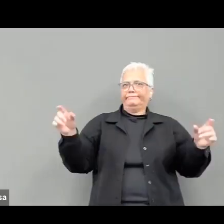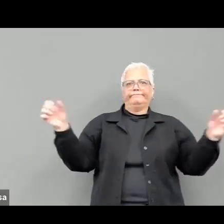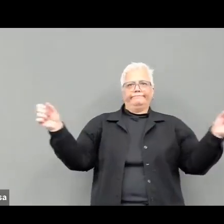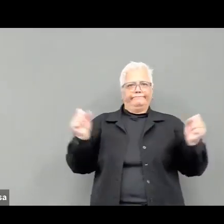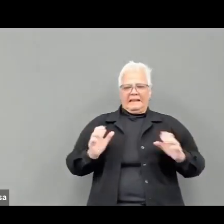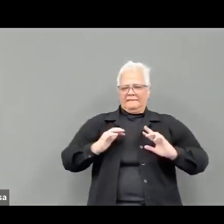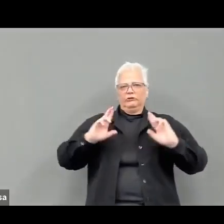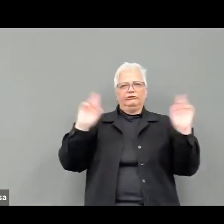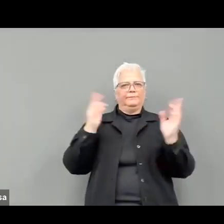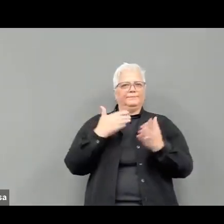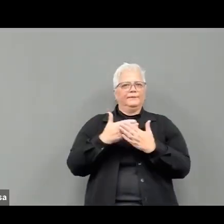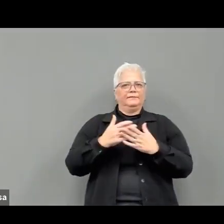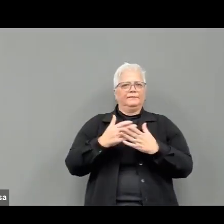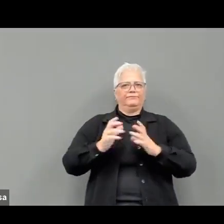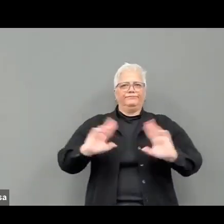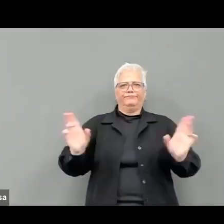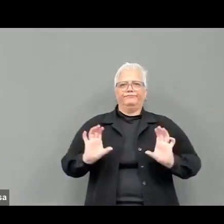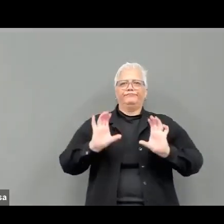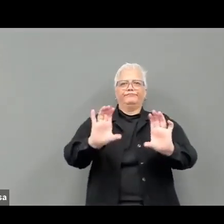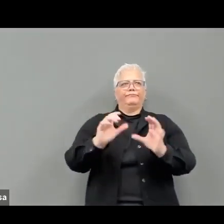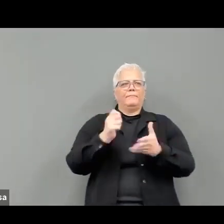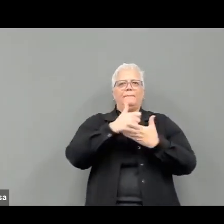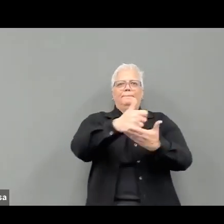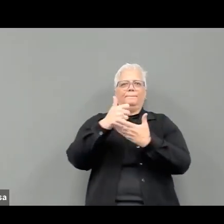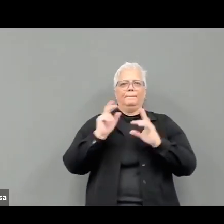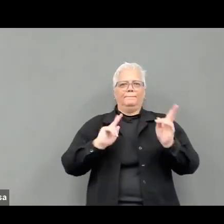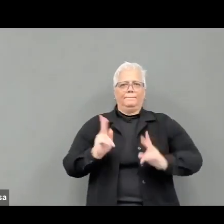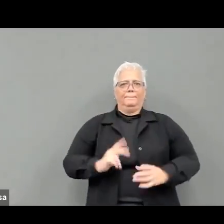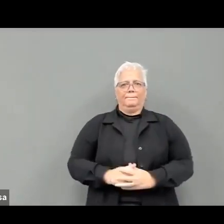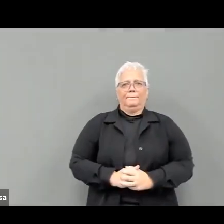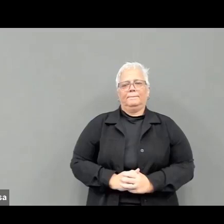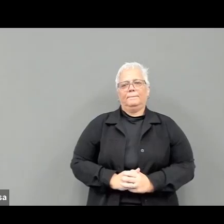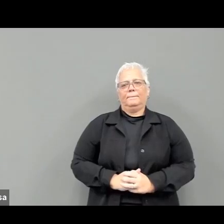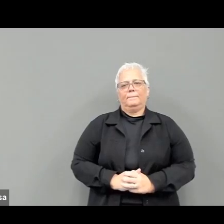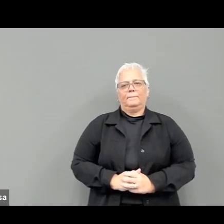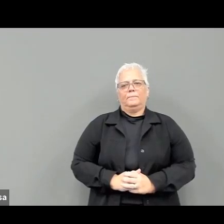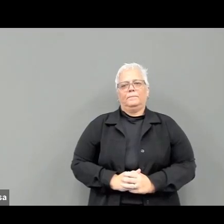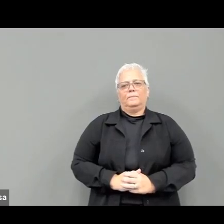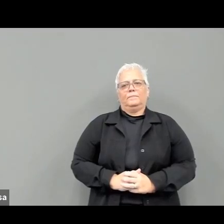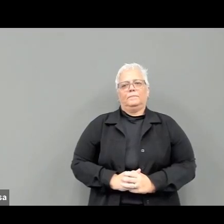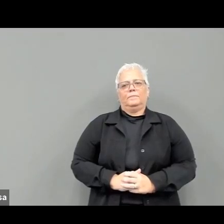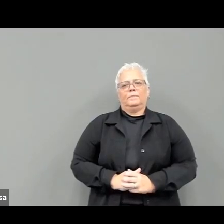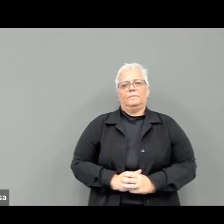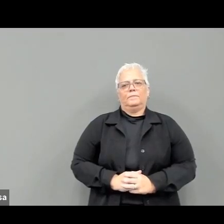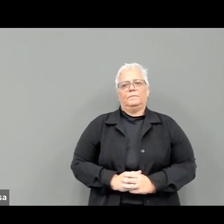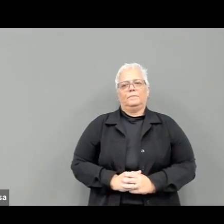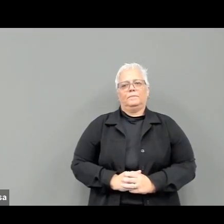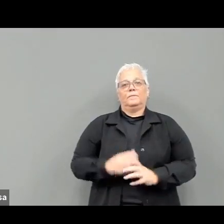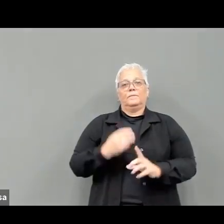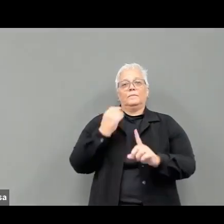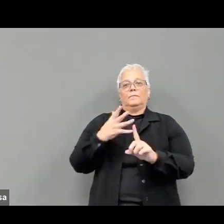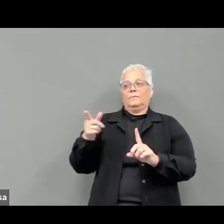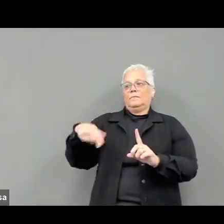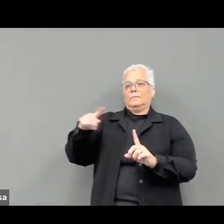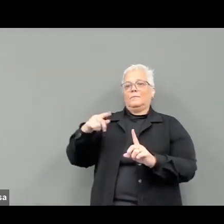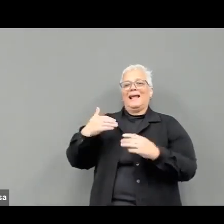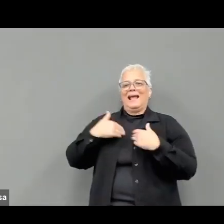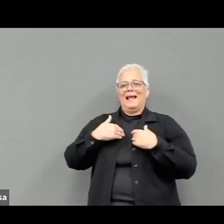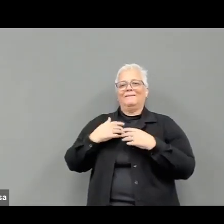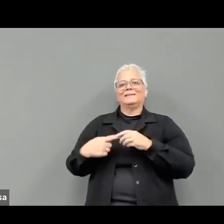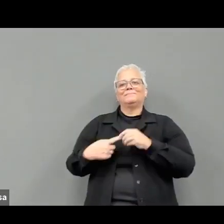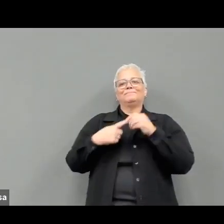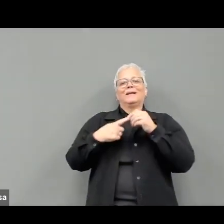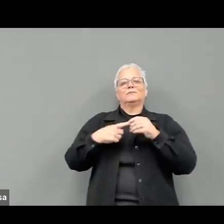criminal misdemeanor disposition docket at the Cox Convention Center, and thank you to their staff for helping us. And this is in